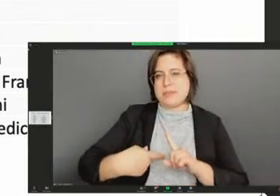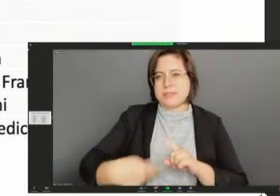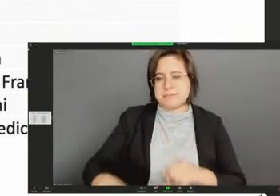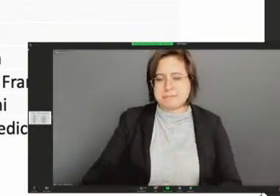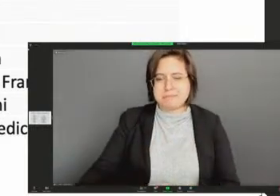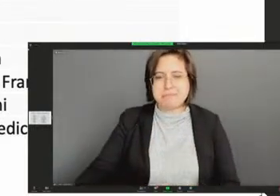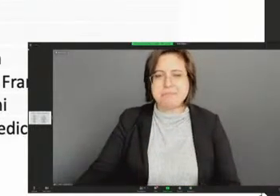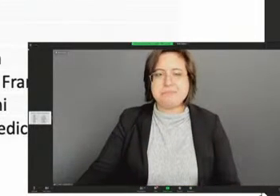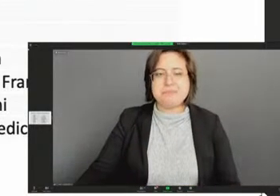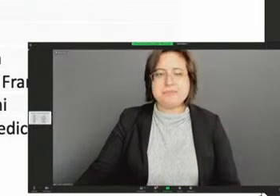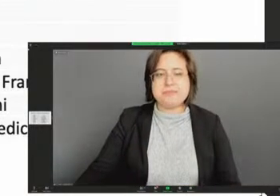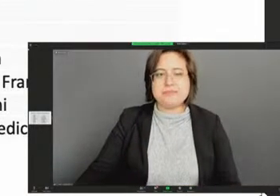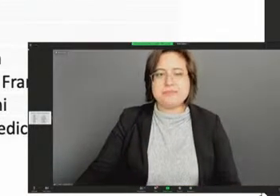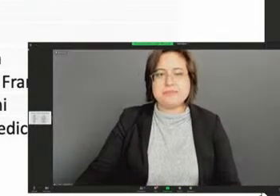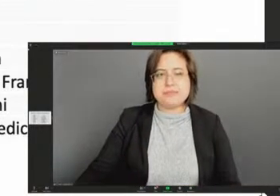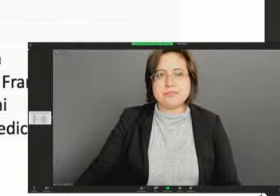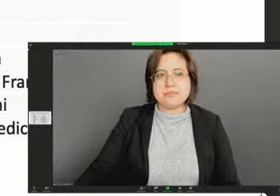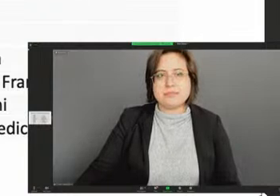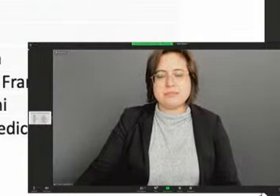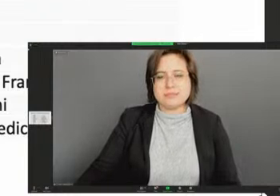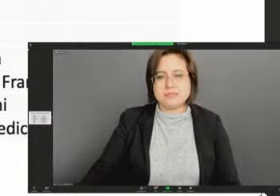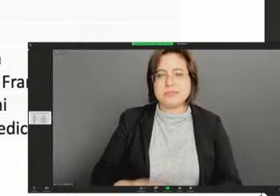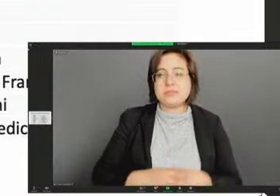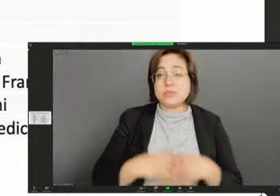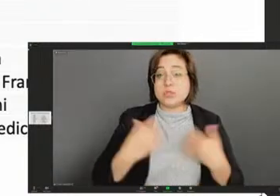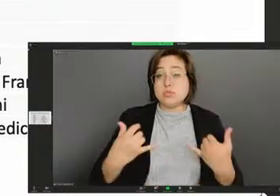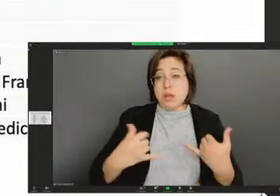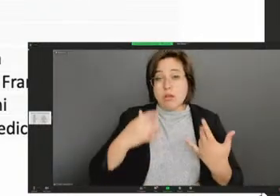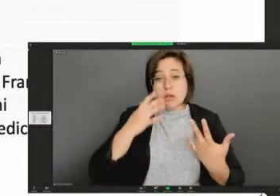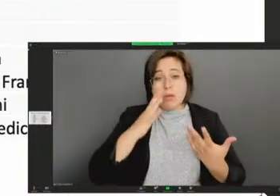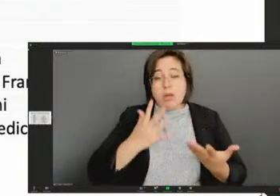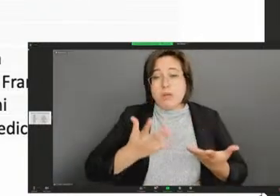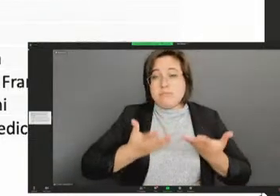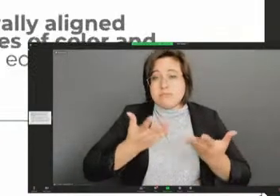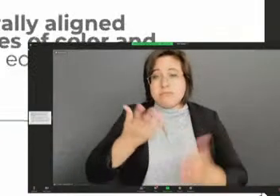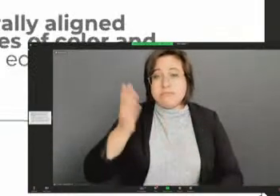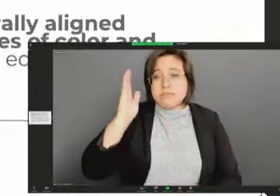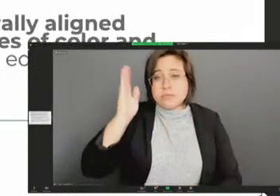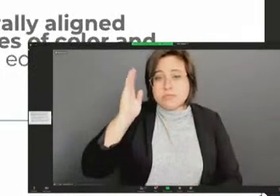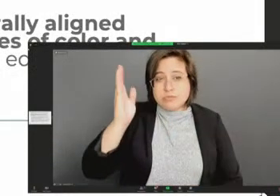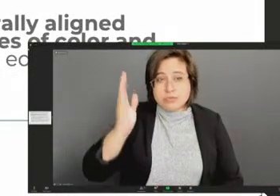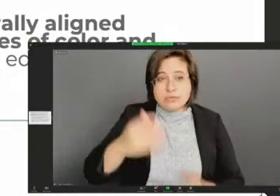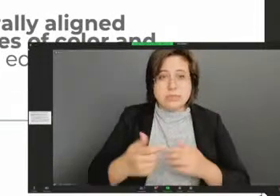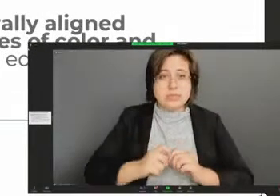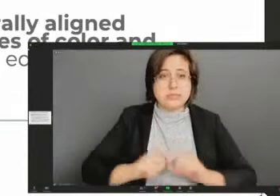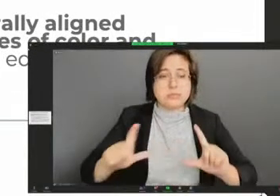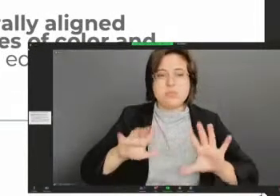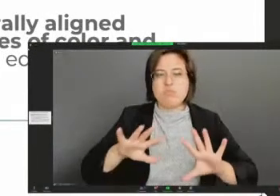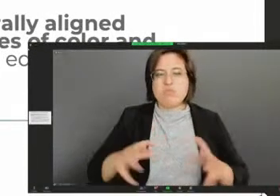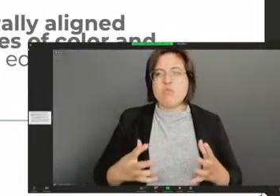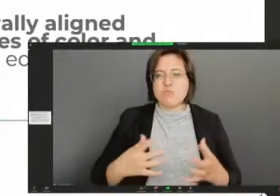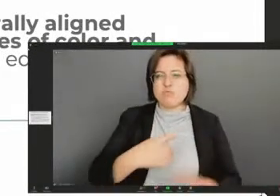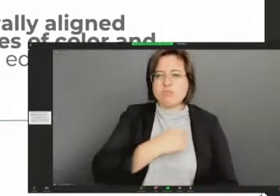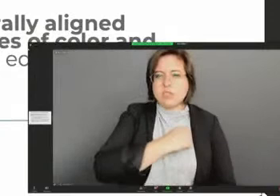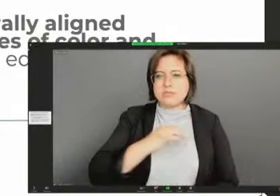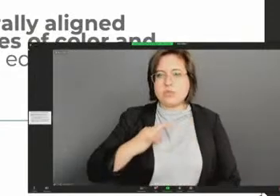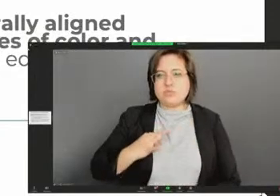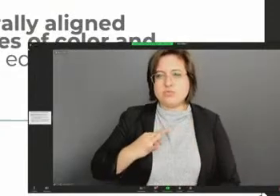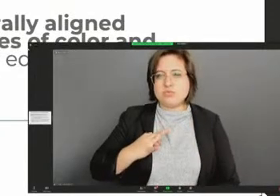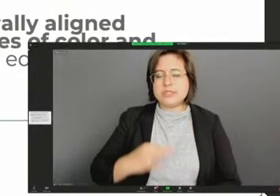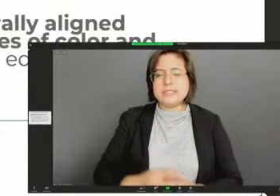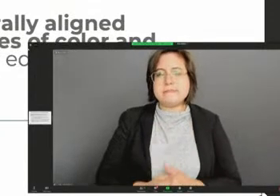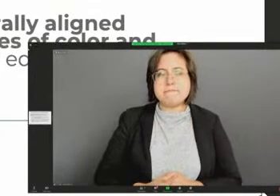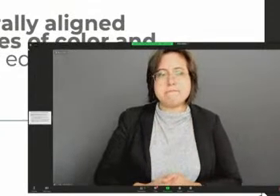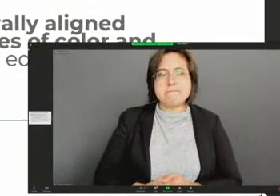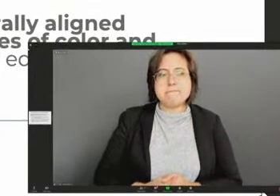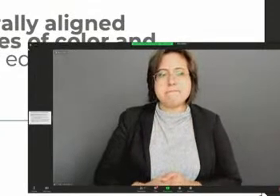now go ahead and move to present in the next slide the overview of the task force. We recognize that